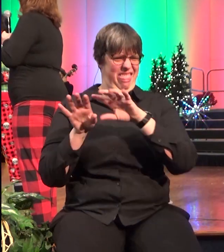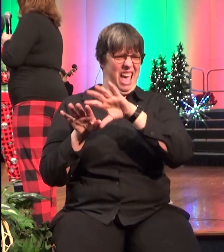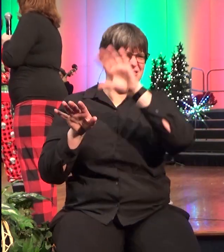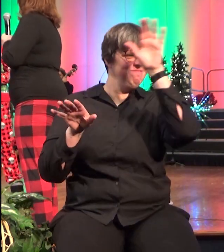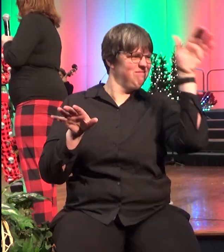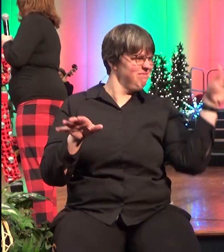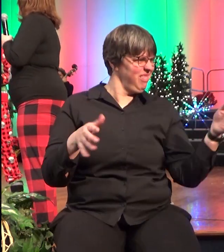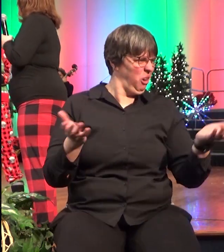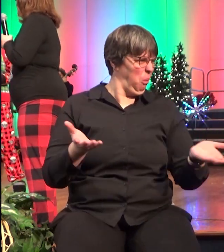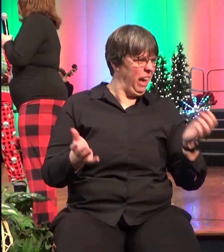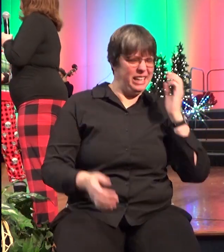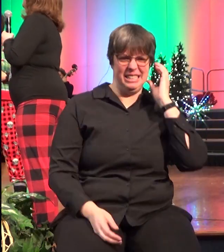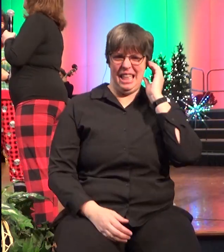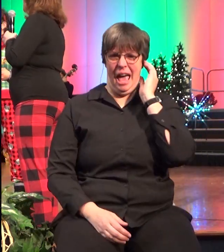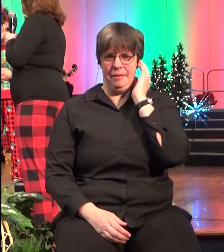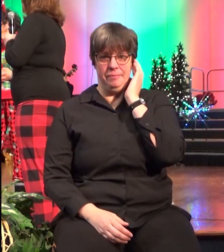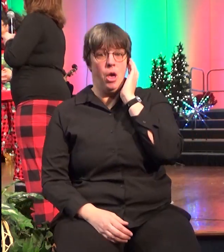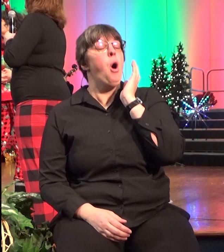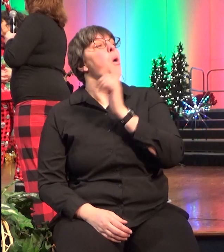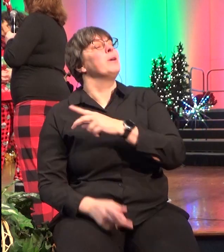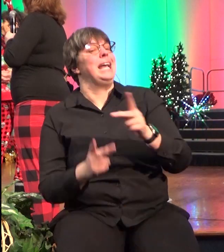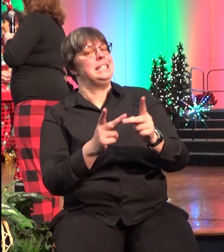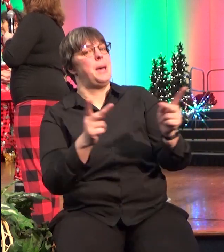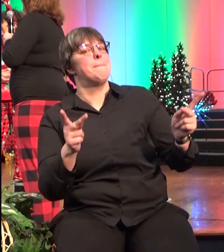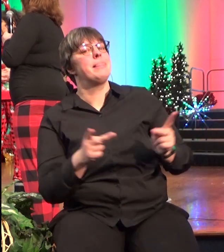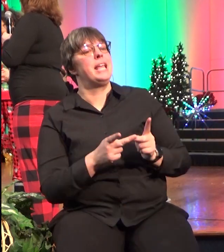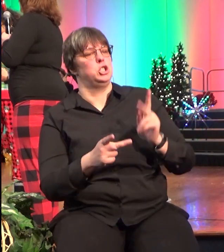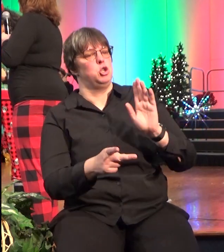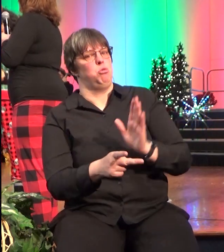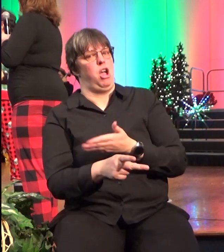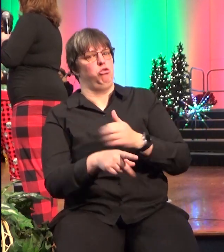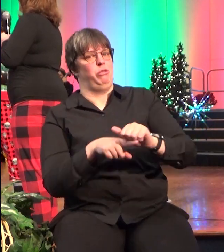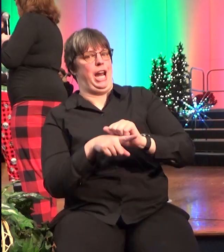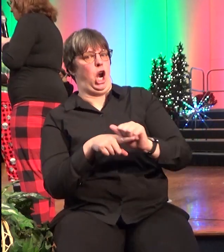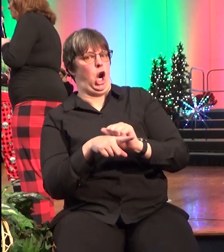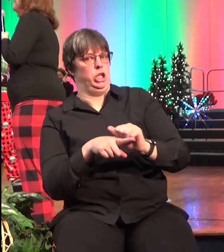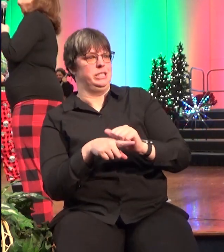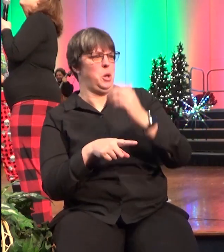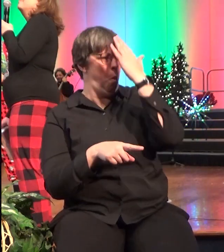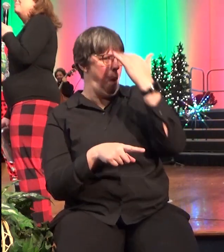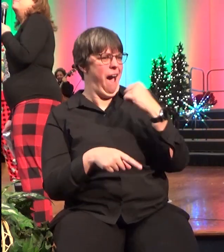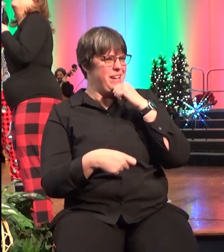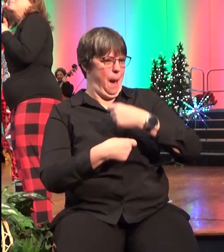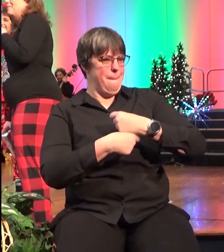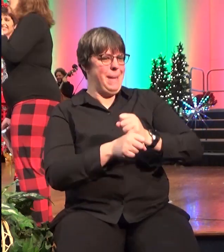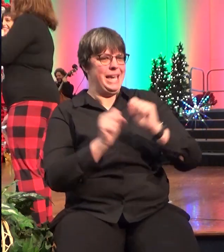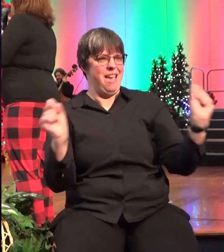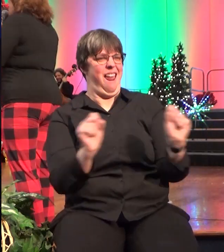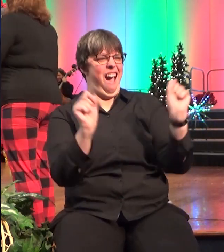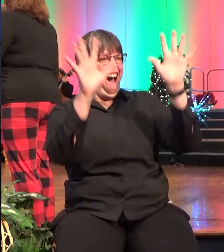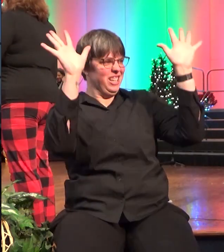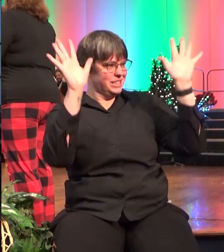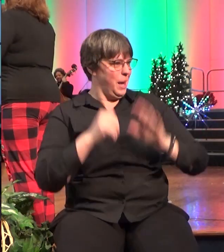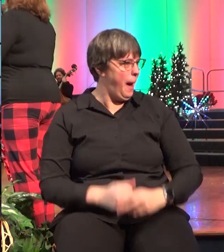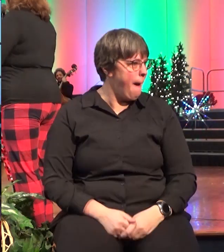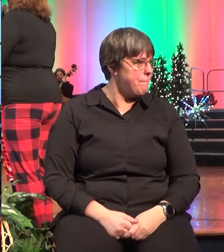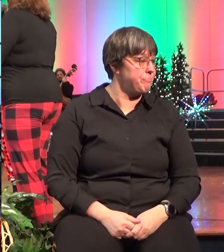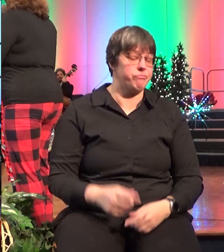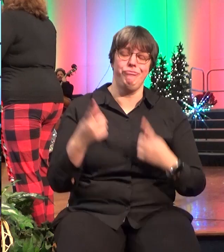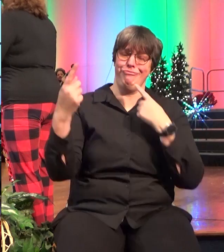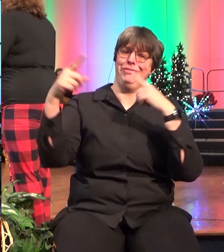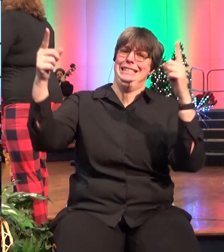you know, we needed a place to rehearse, so we thought, why not make it epic? Yeah. I like the way You it looks. succeeded